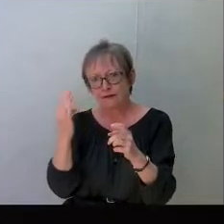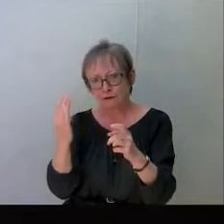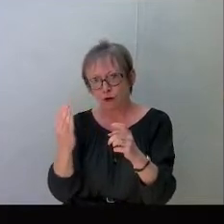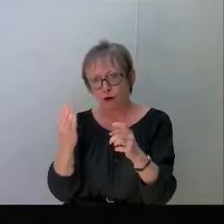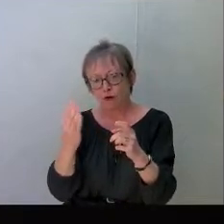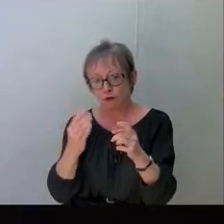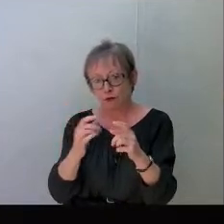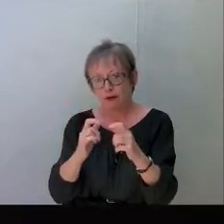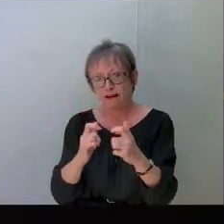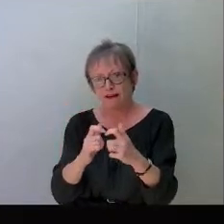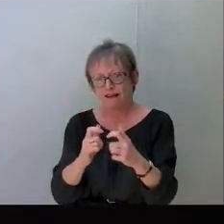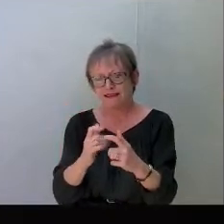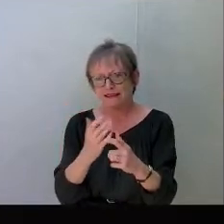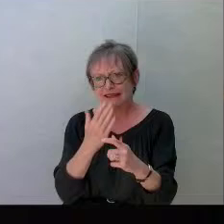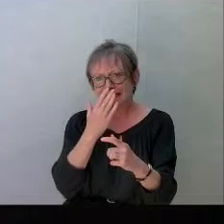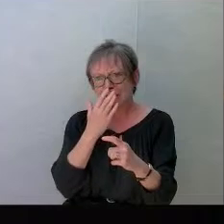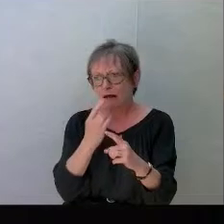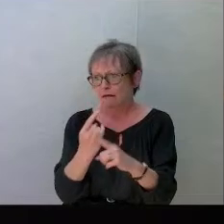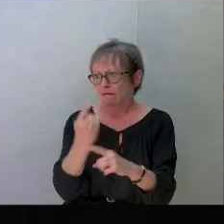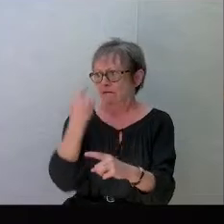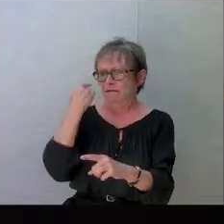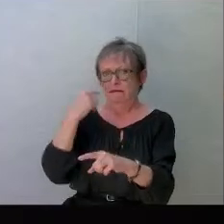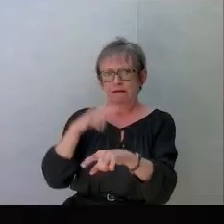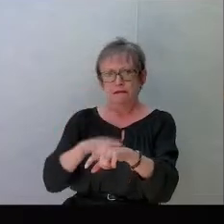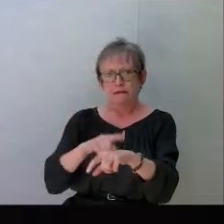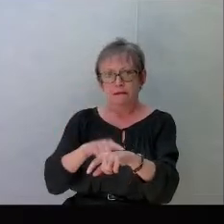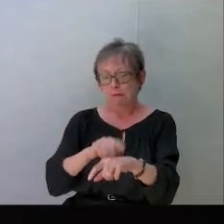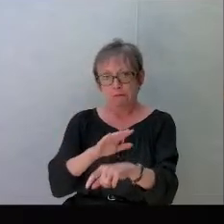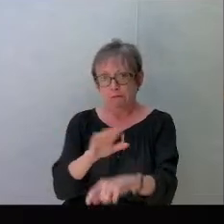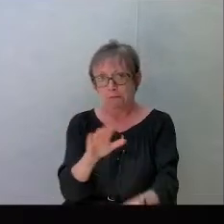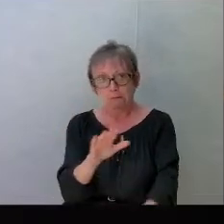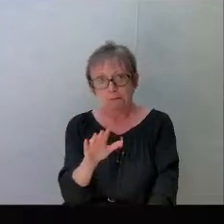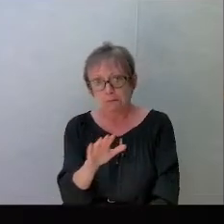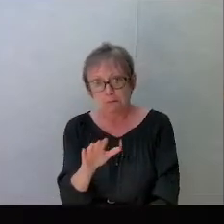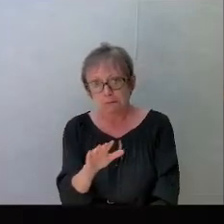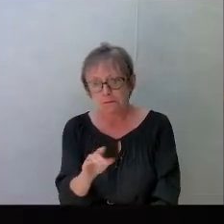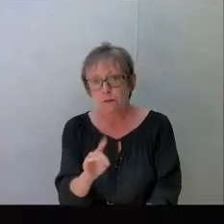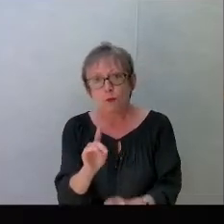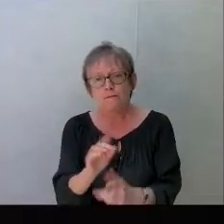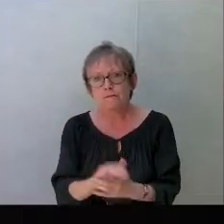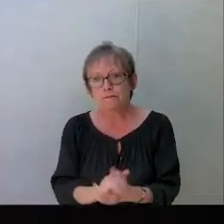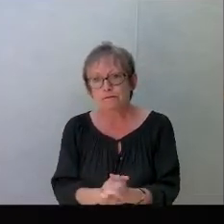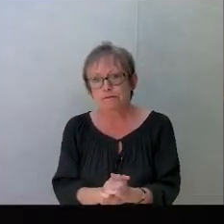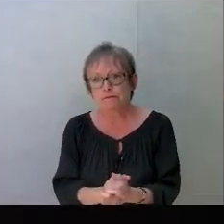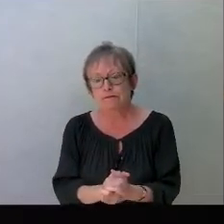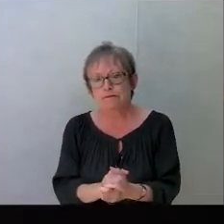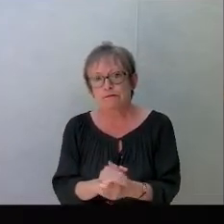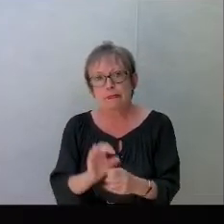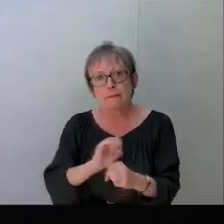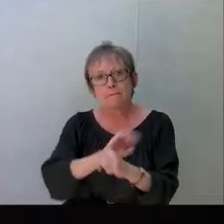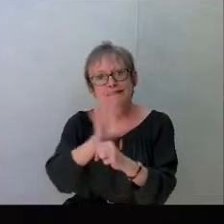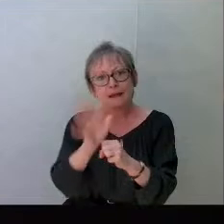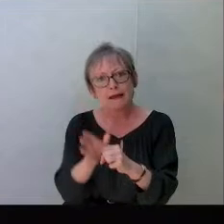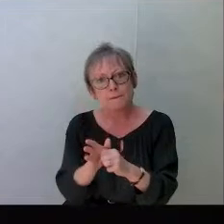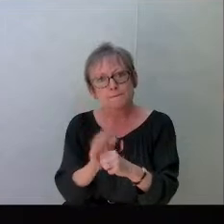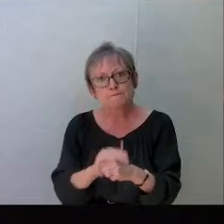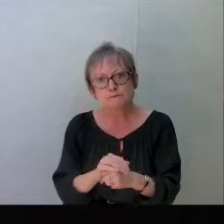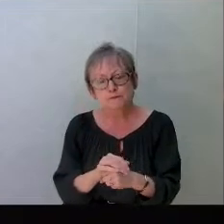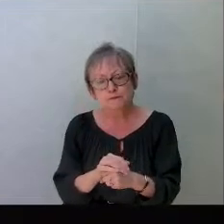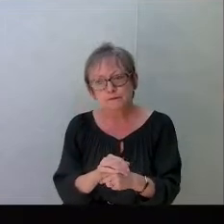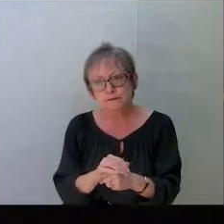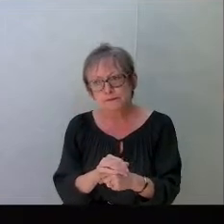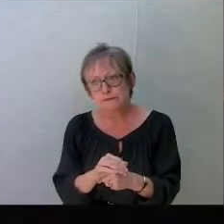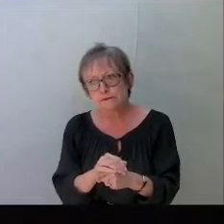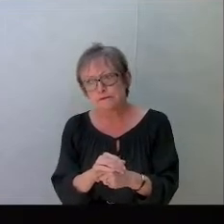which for some of us seems quite a long time ago, but actually it wasn't so long ago, and that was the pandemic, the COVID-19